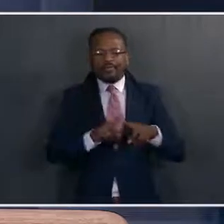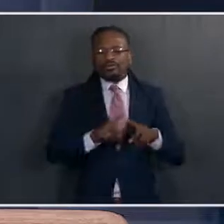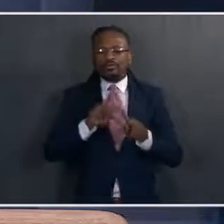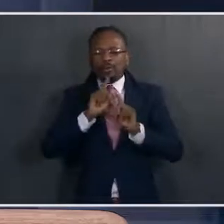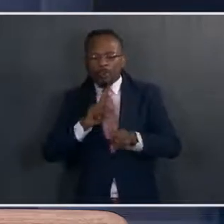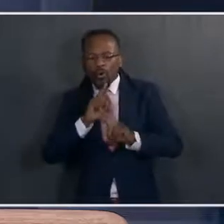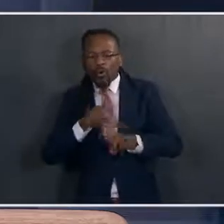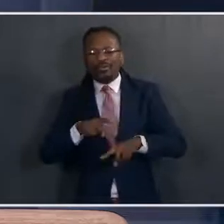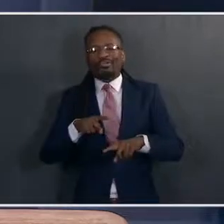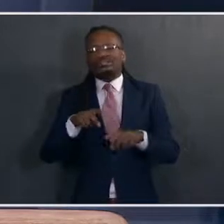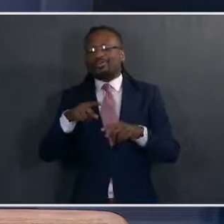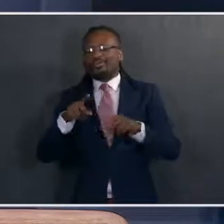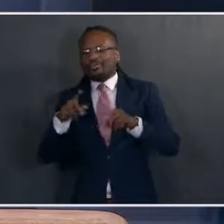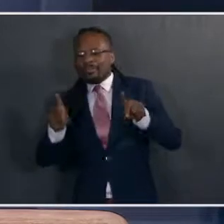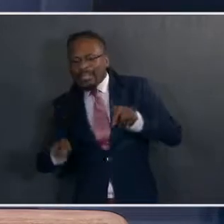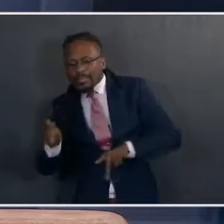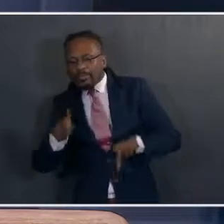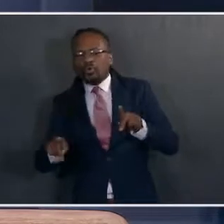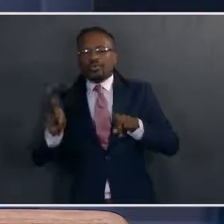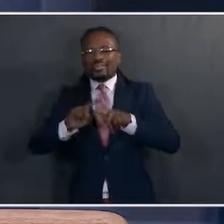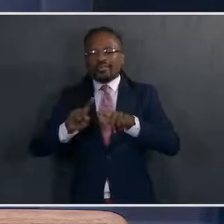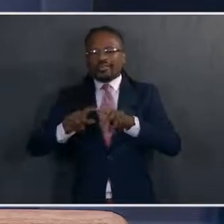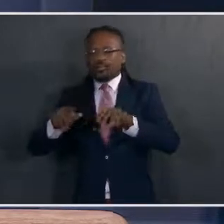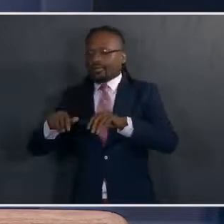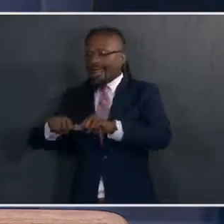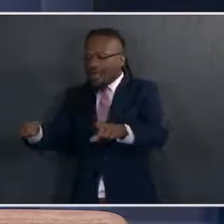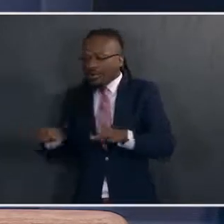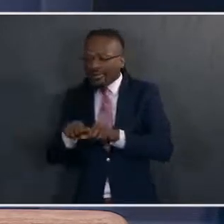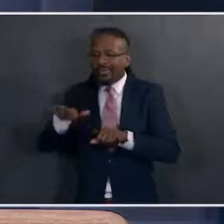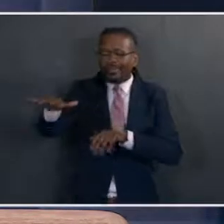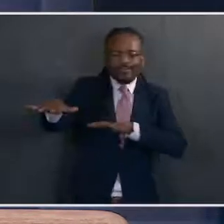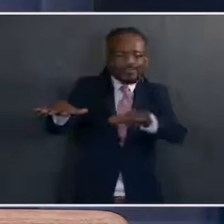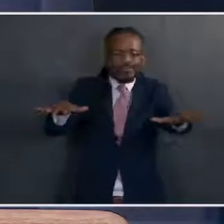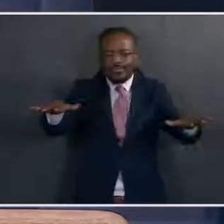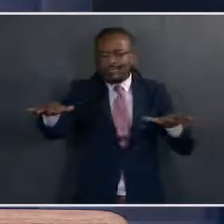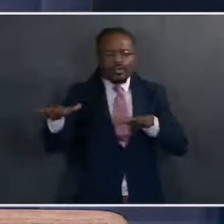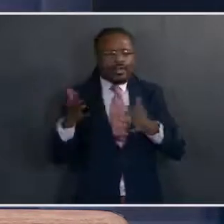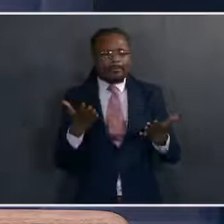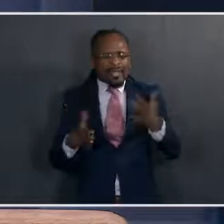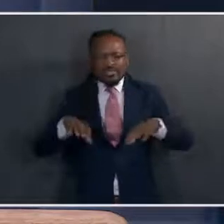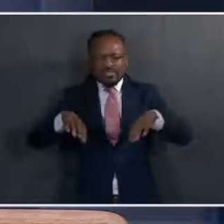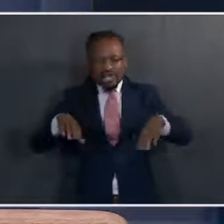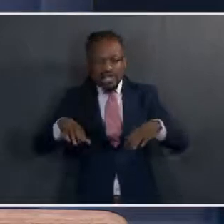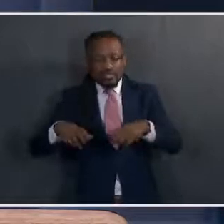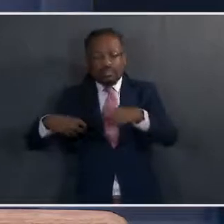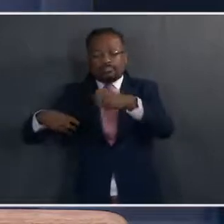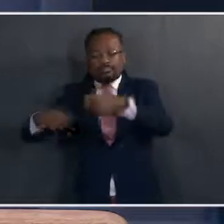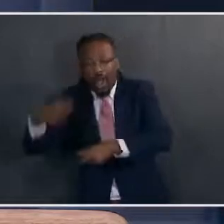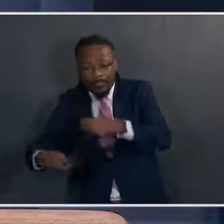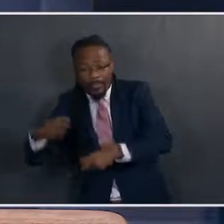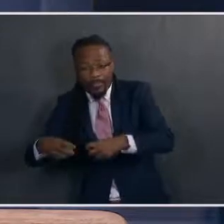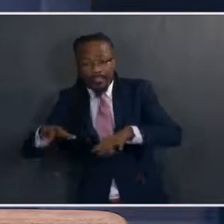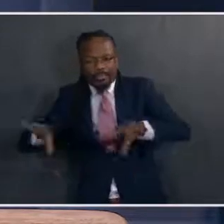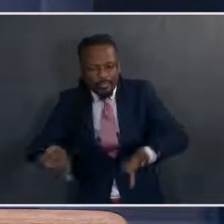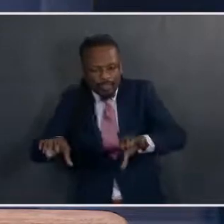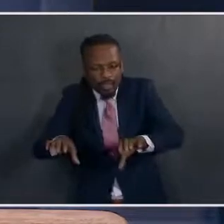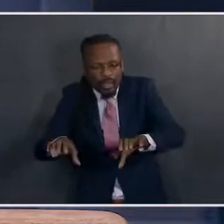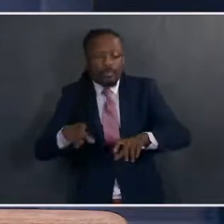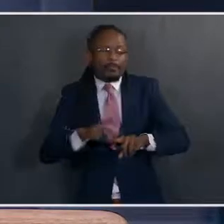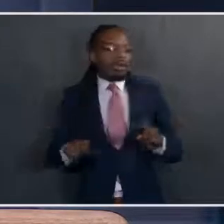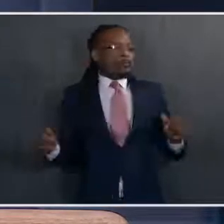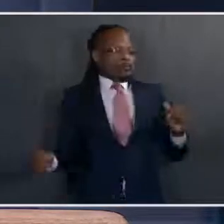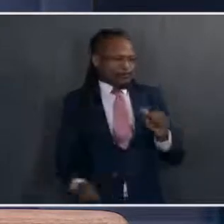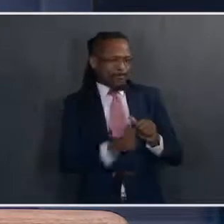areas who may have done things that are problematic, that the vast majority of men and women serving in our